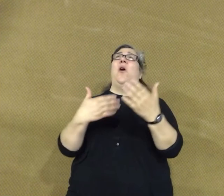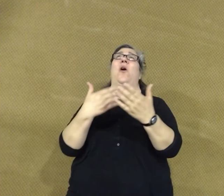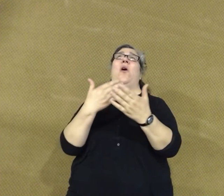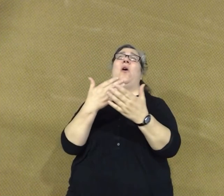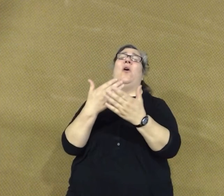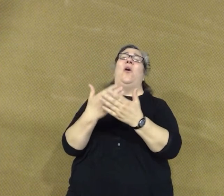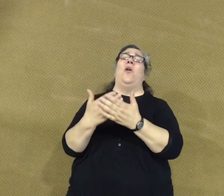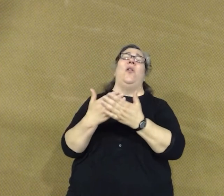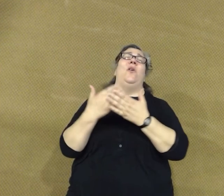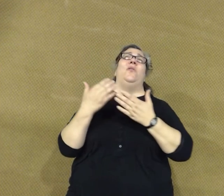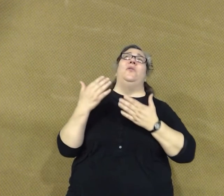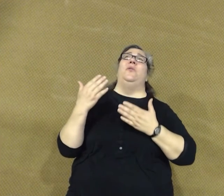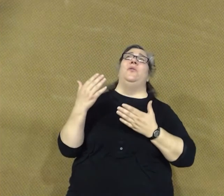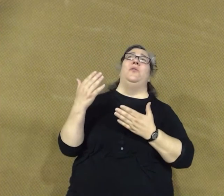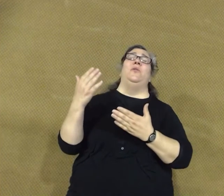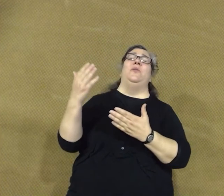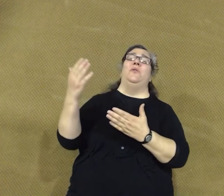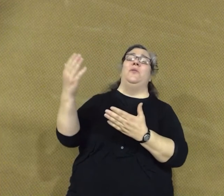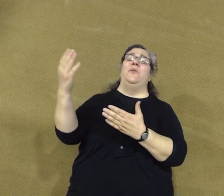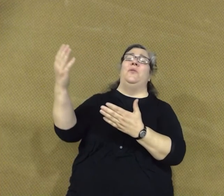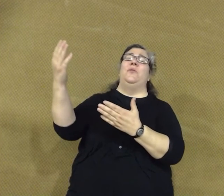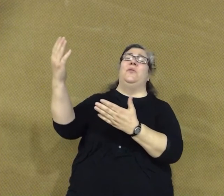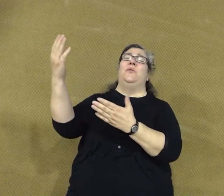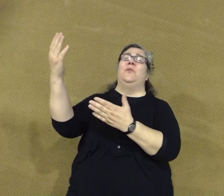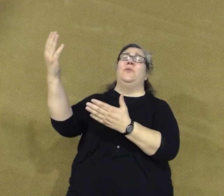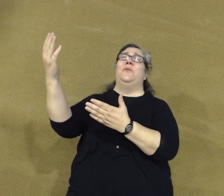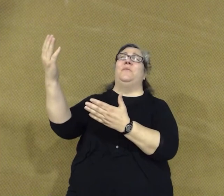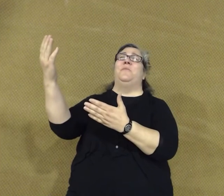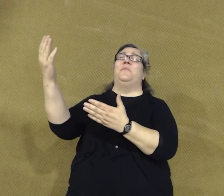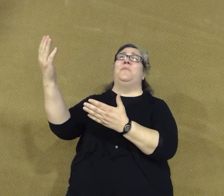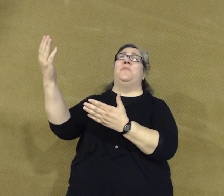surrender all to you.